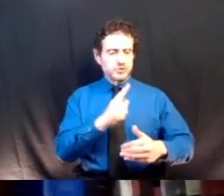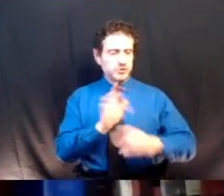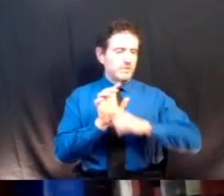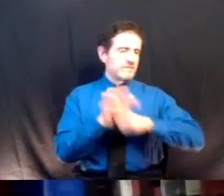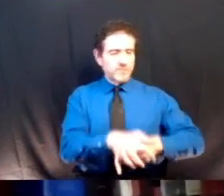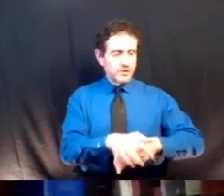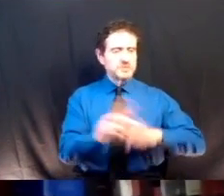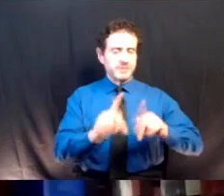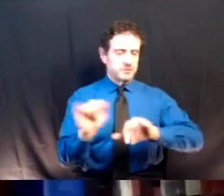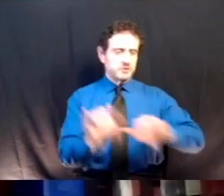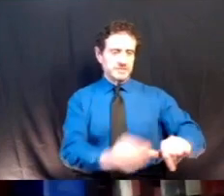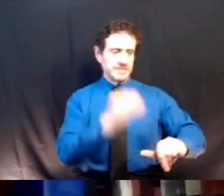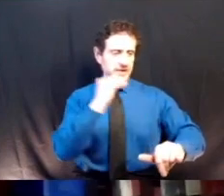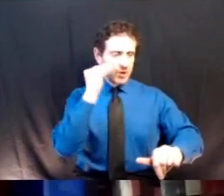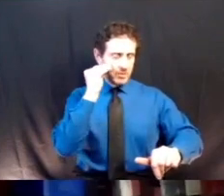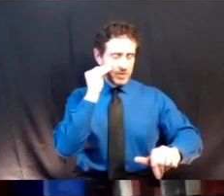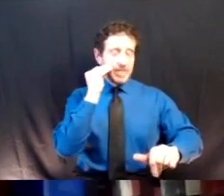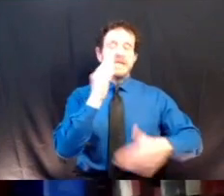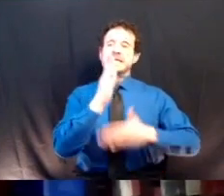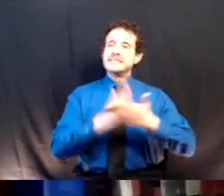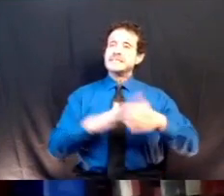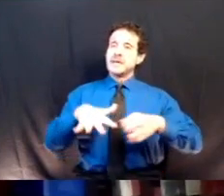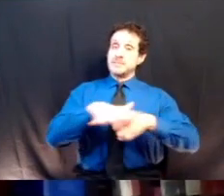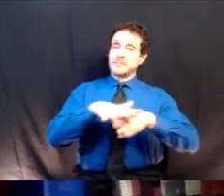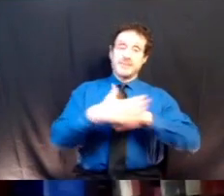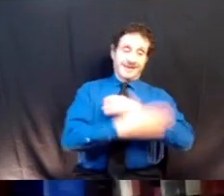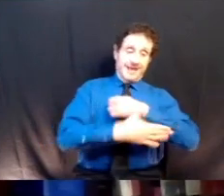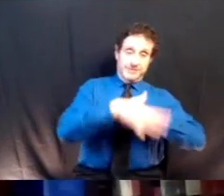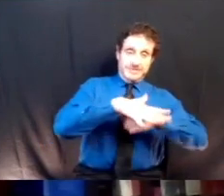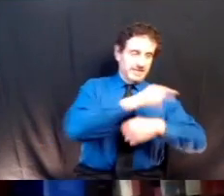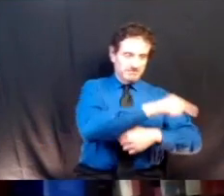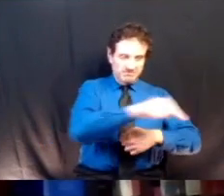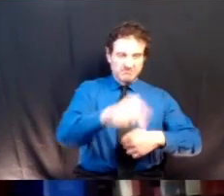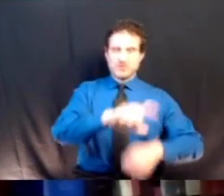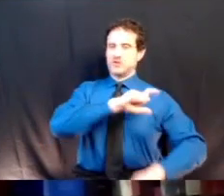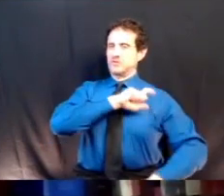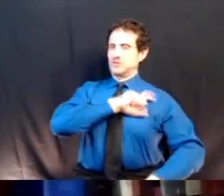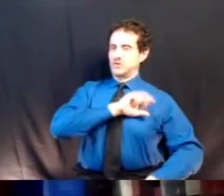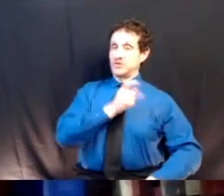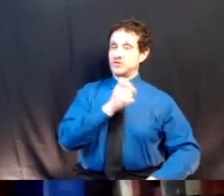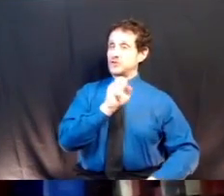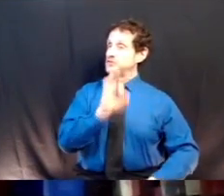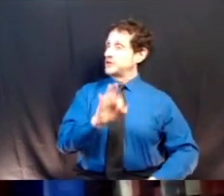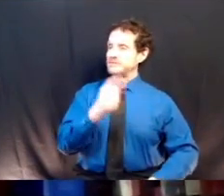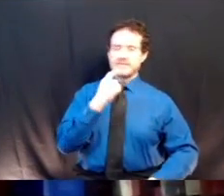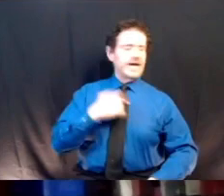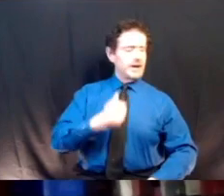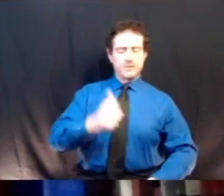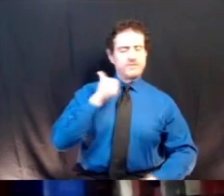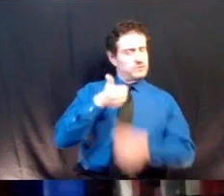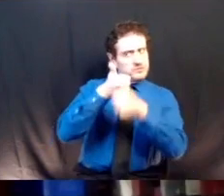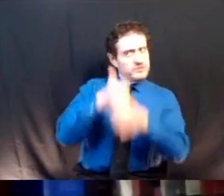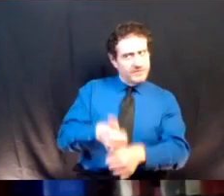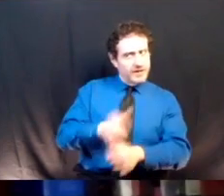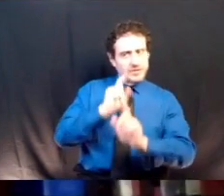county sheriffs are refusing to step in? Well, you've heard us talk about that yesterday. So the answer is I'd